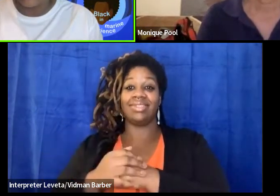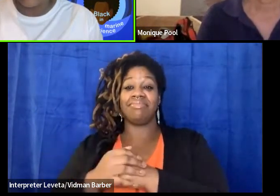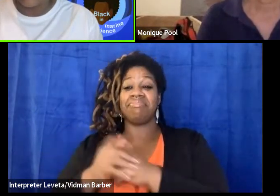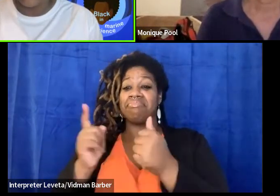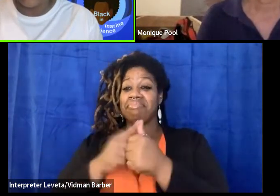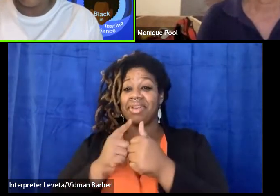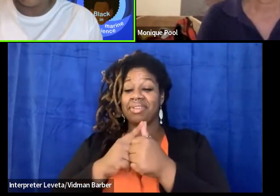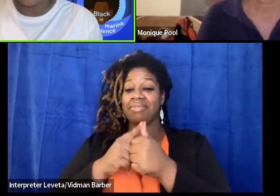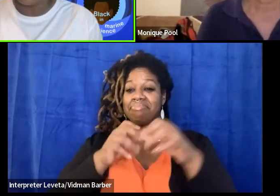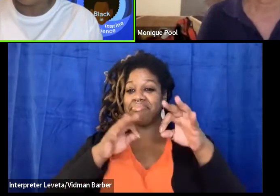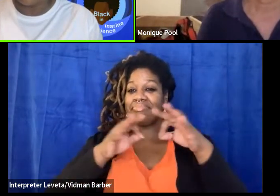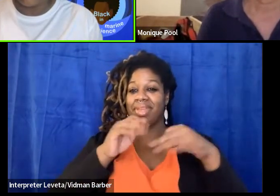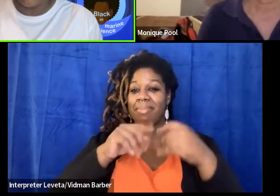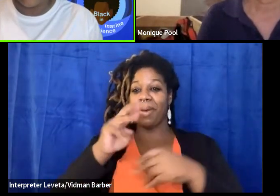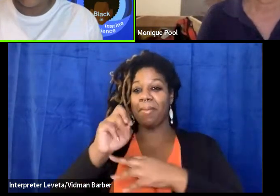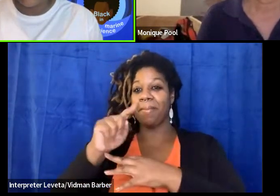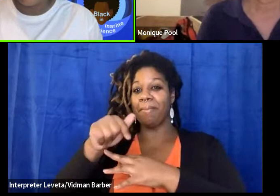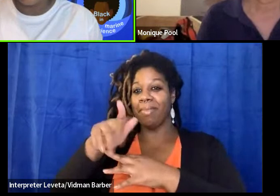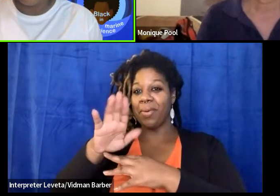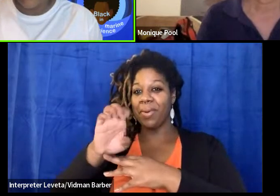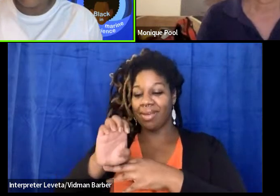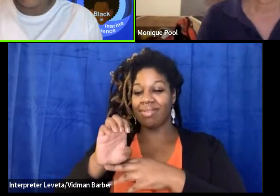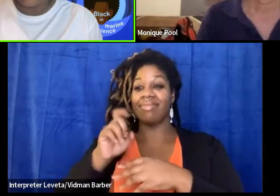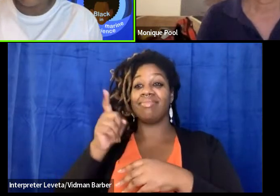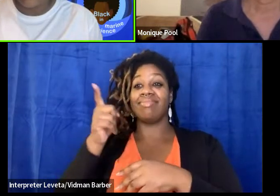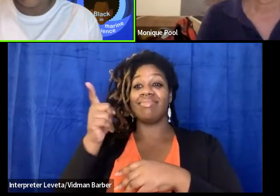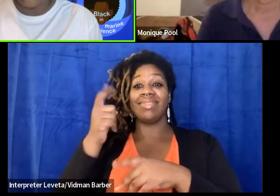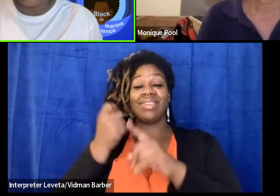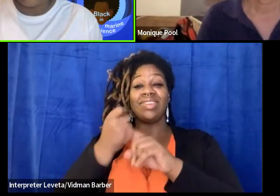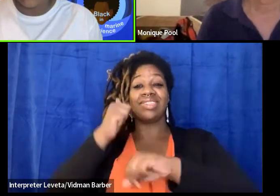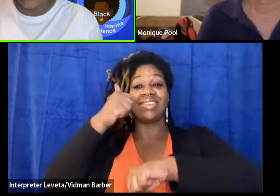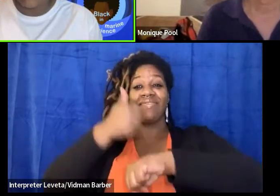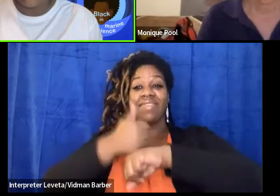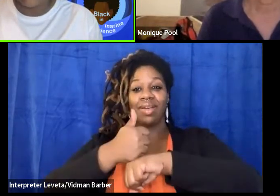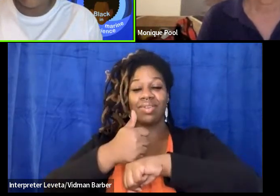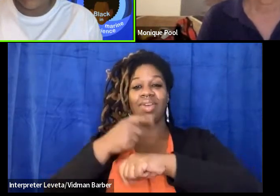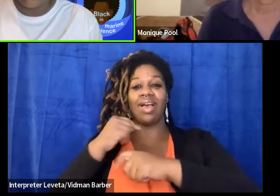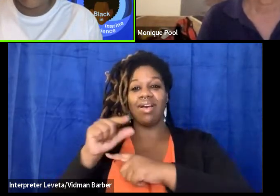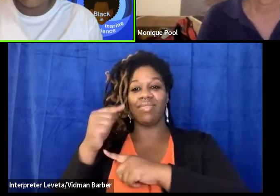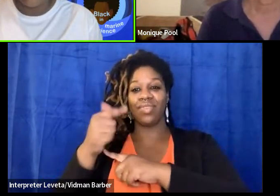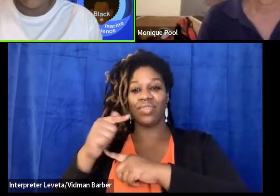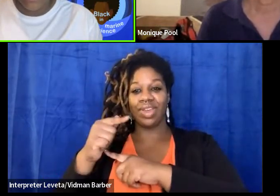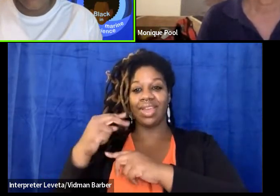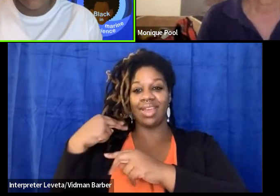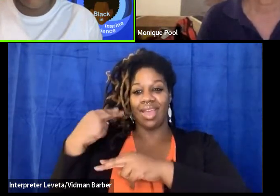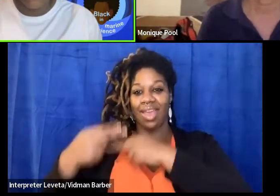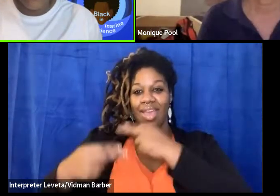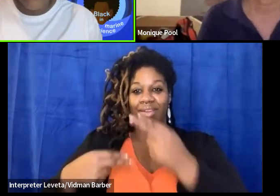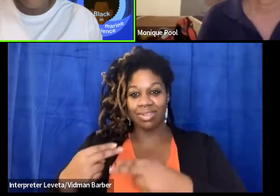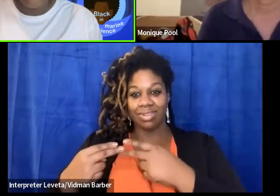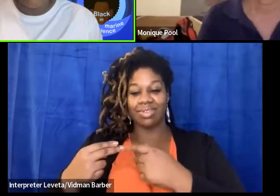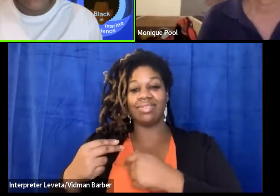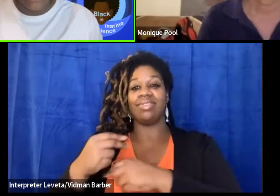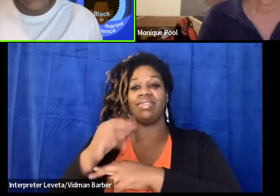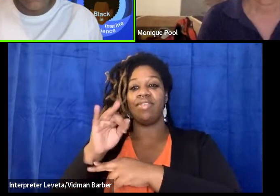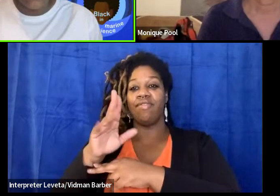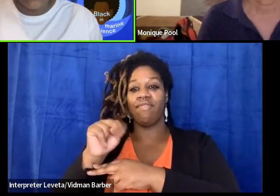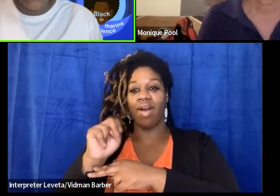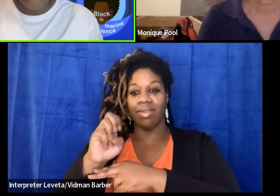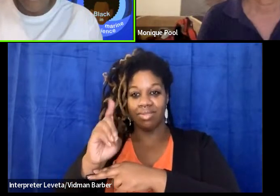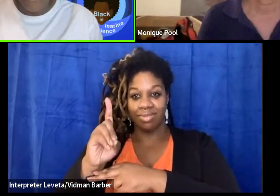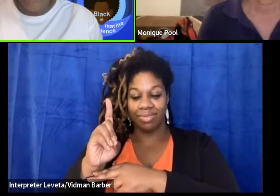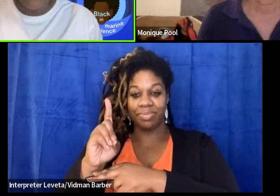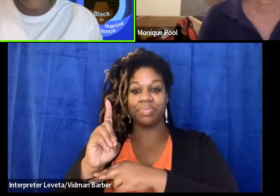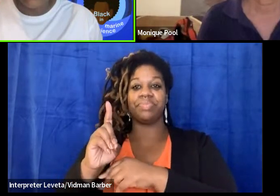finalist in the CNN Hero 2015 Award, is the founder and director of Green Heritage Fund Suriname. For many